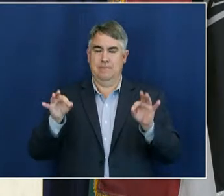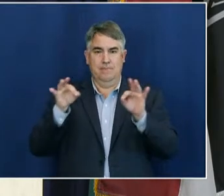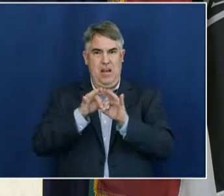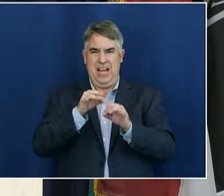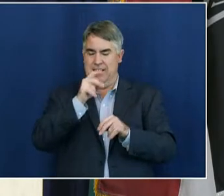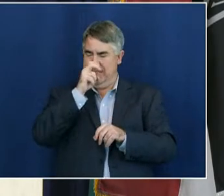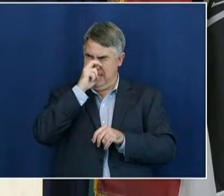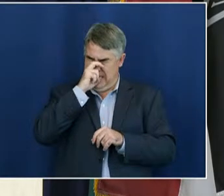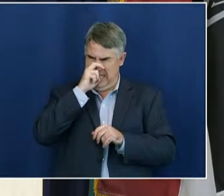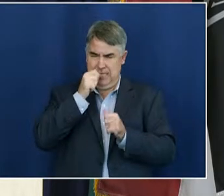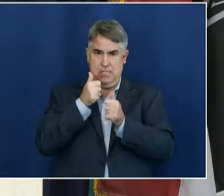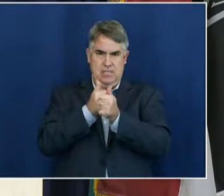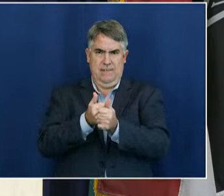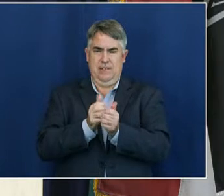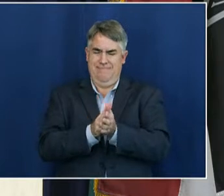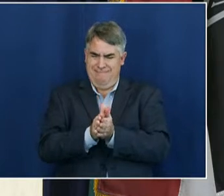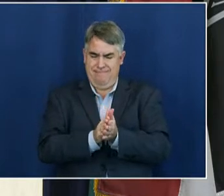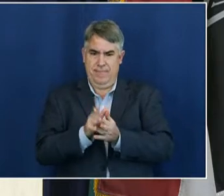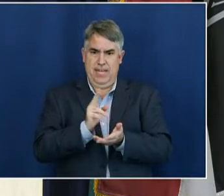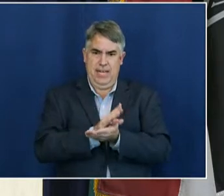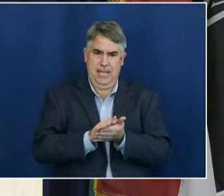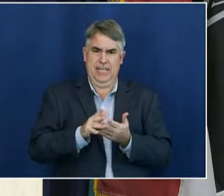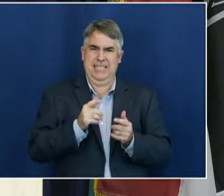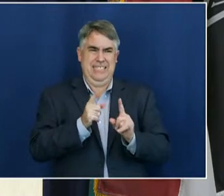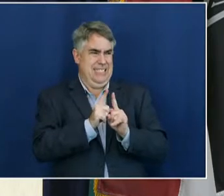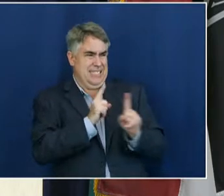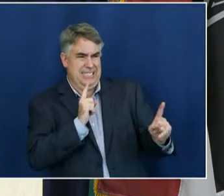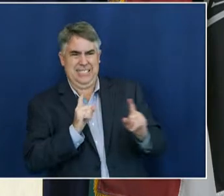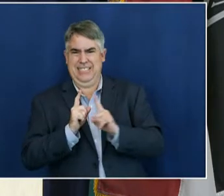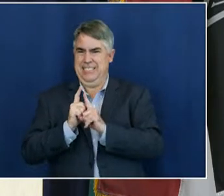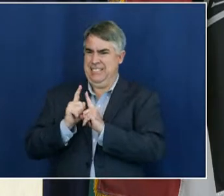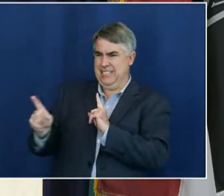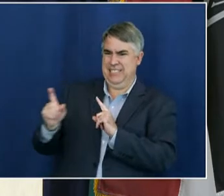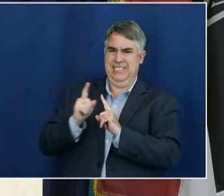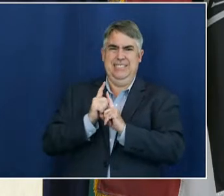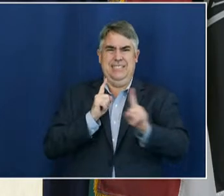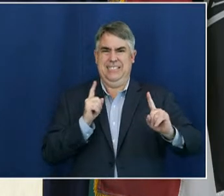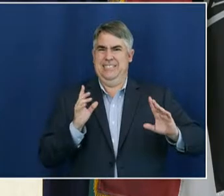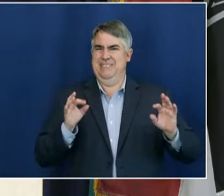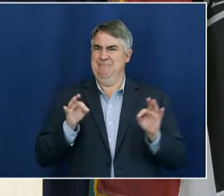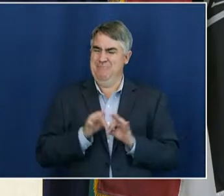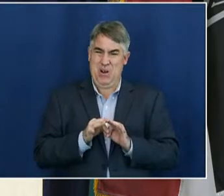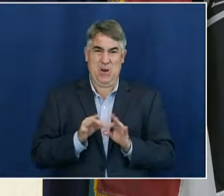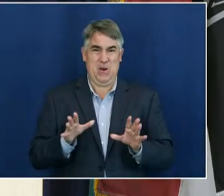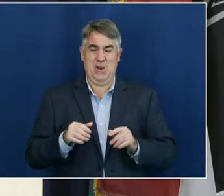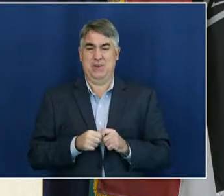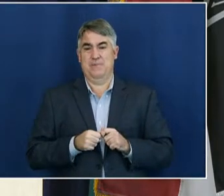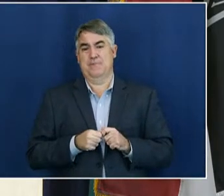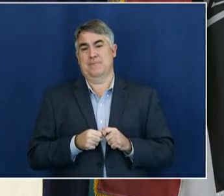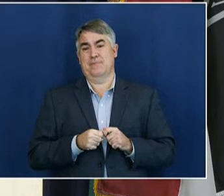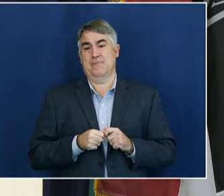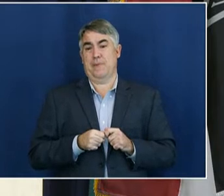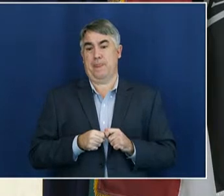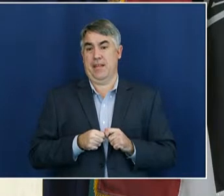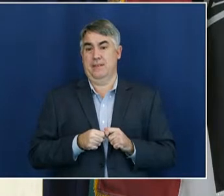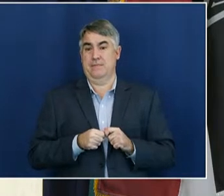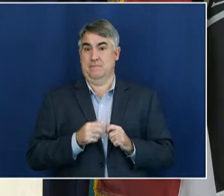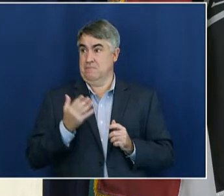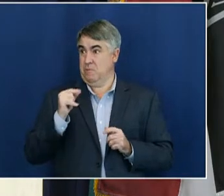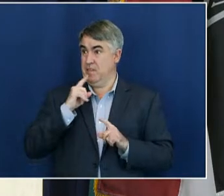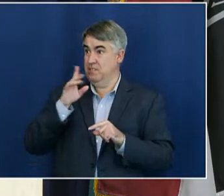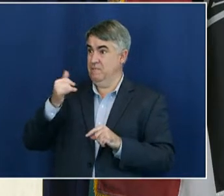masks, social distancing, using only essential activities outside the household. So hopefully that answers the